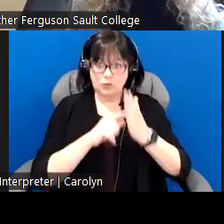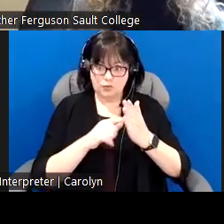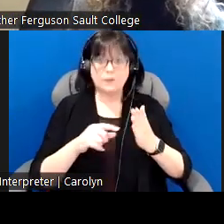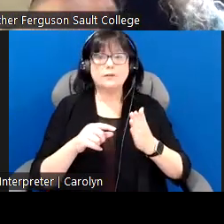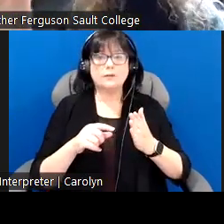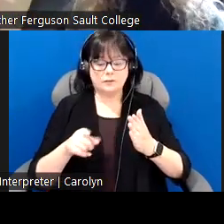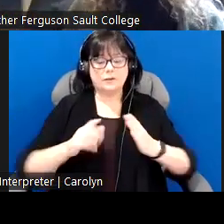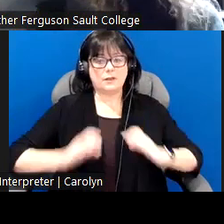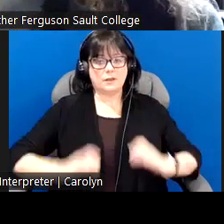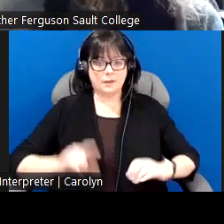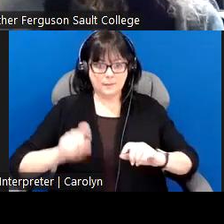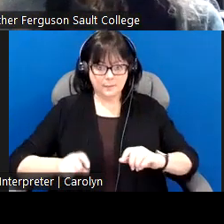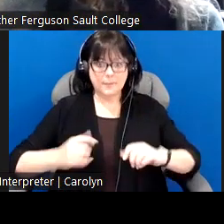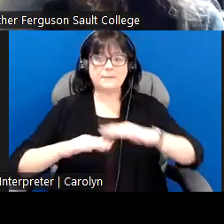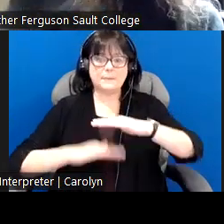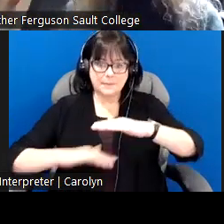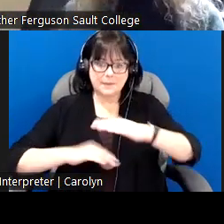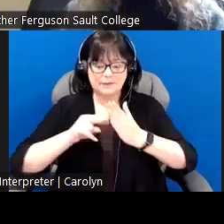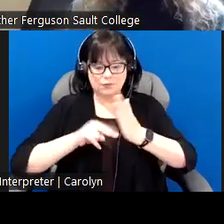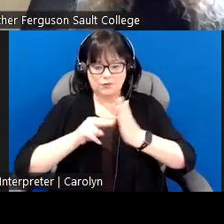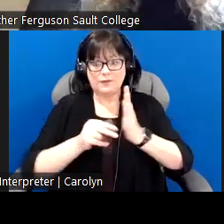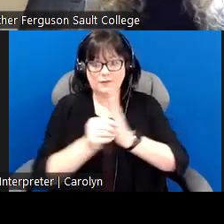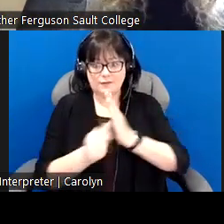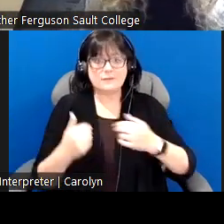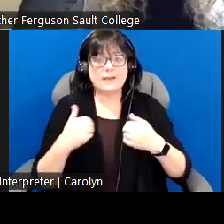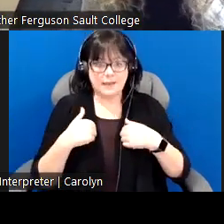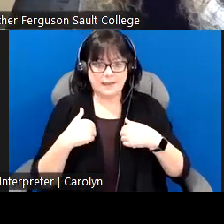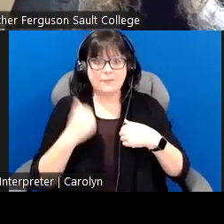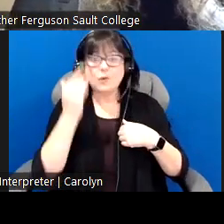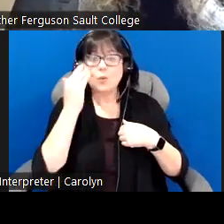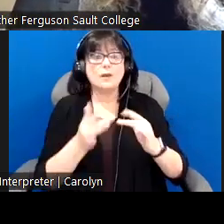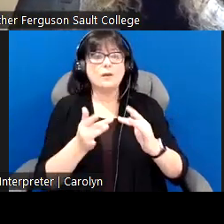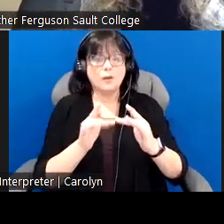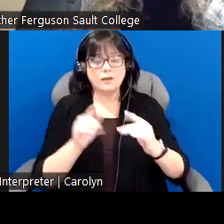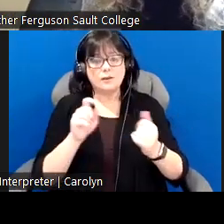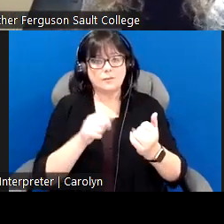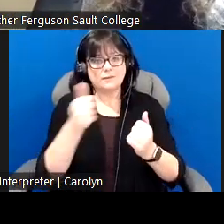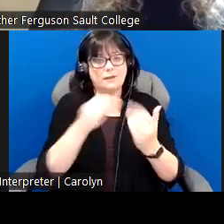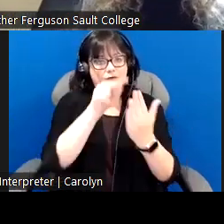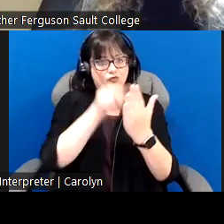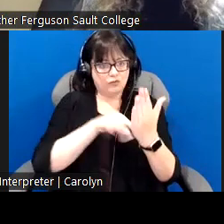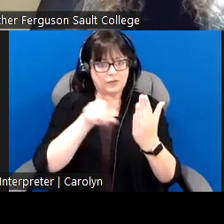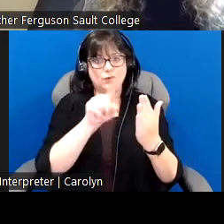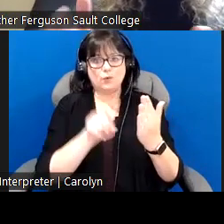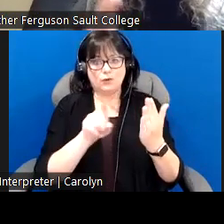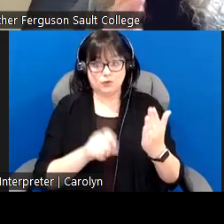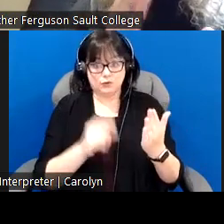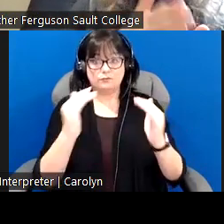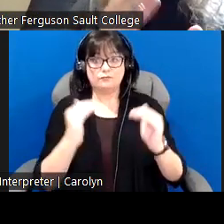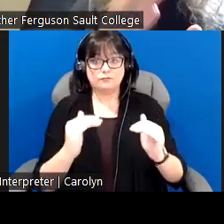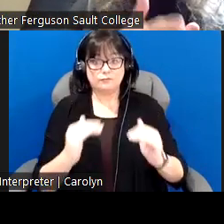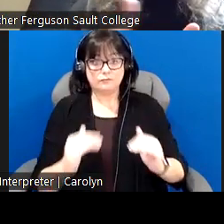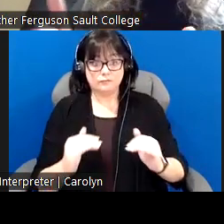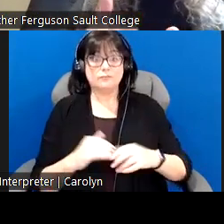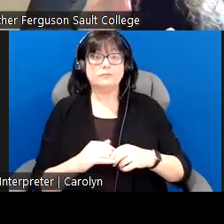because they do have to be able to read through the questions in the online setting. So there's a